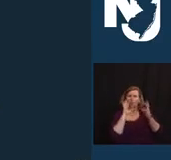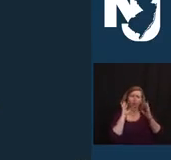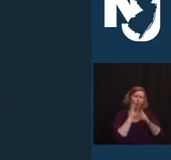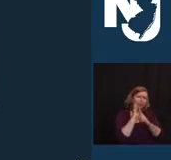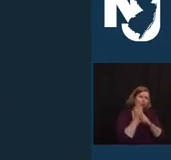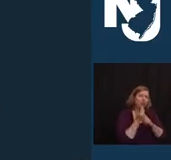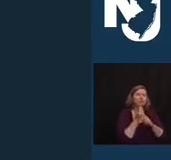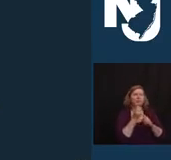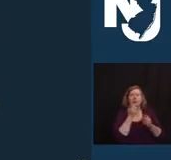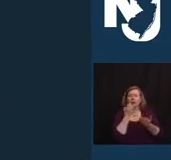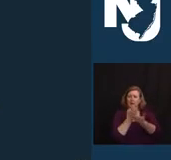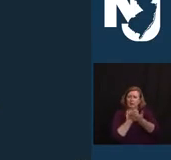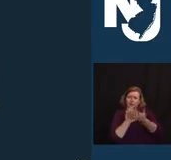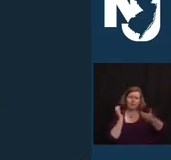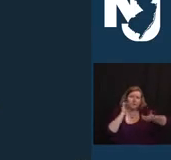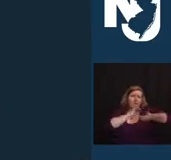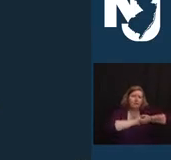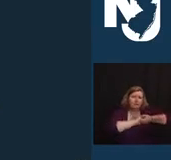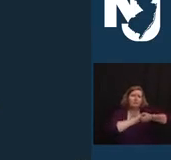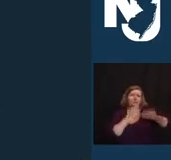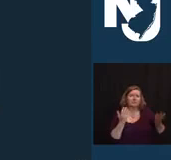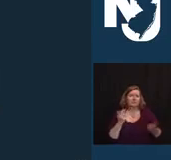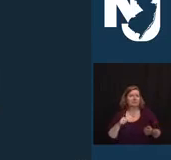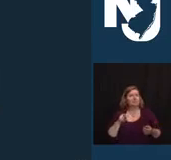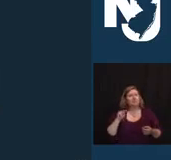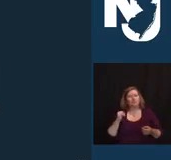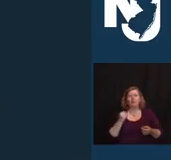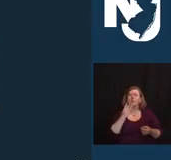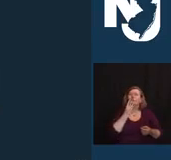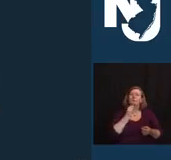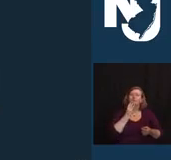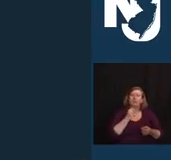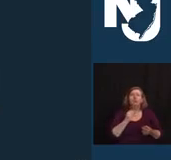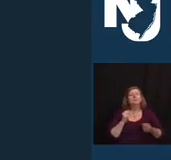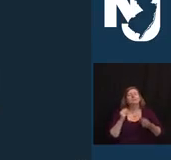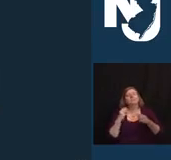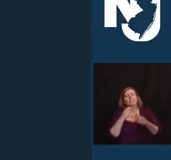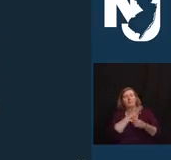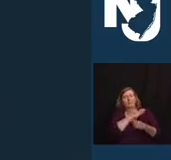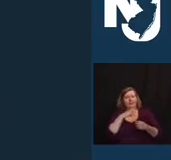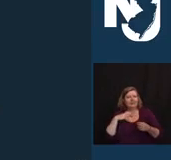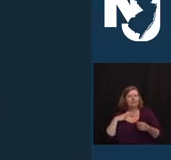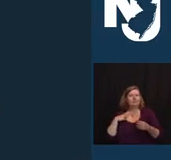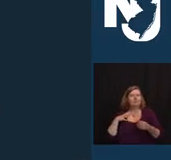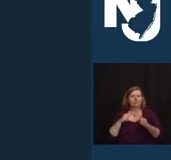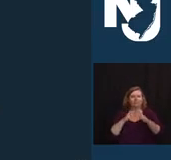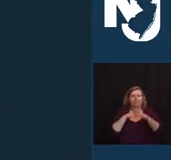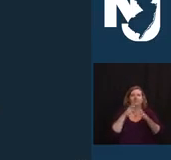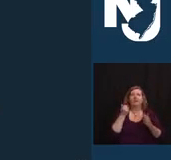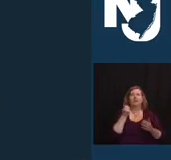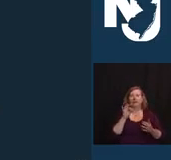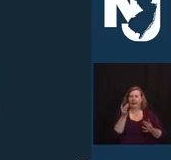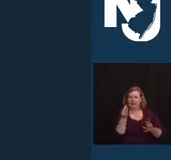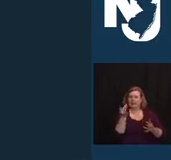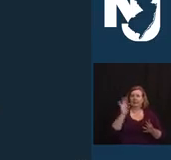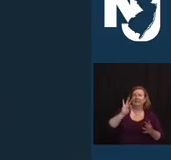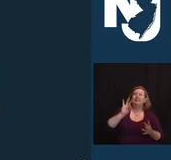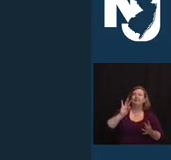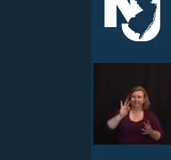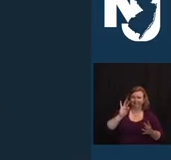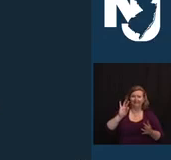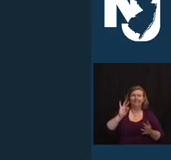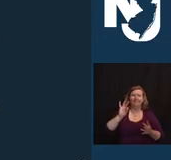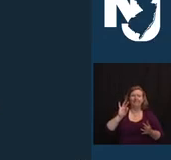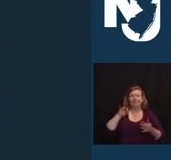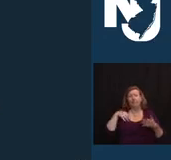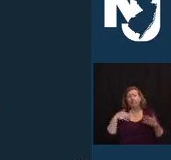of this relationship has been the New Jersey Israel Commission, which was established in 1989. To coincide with today's